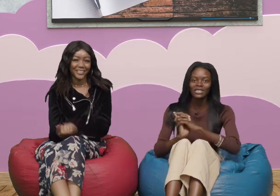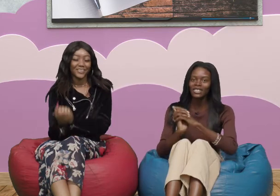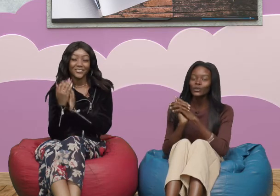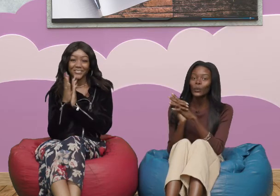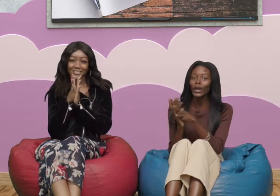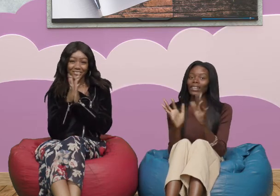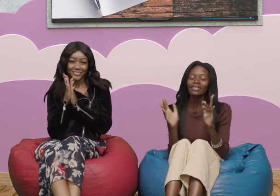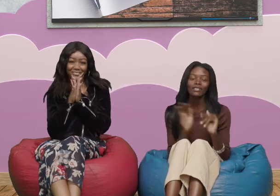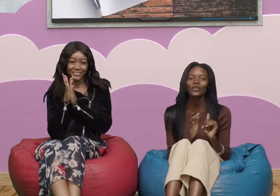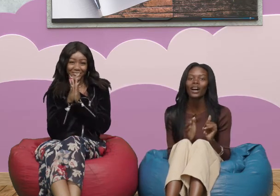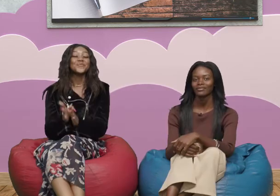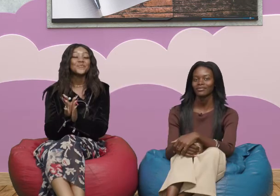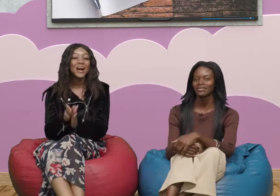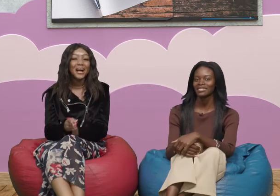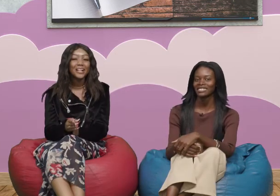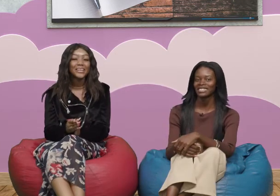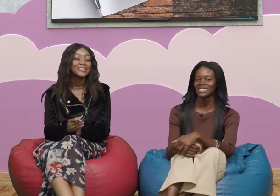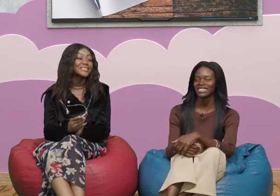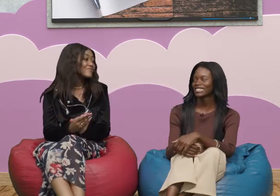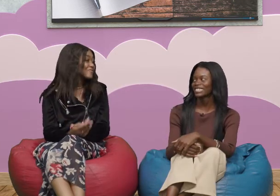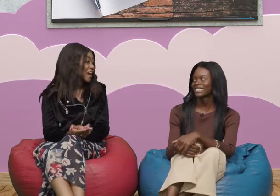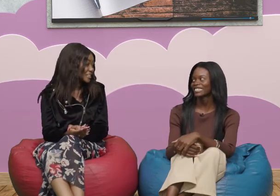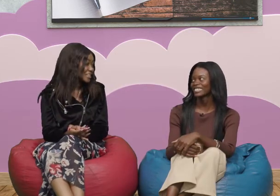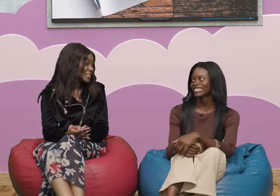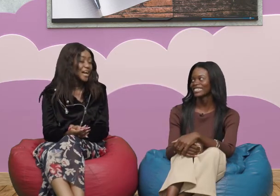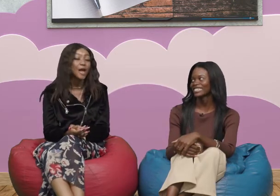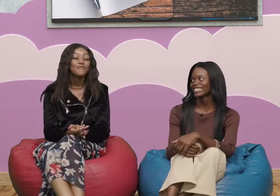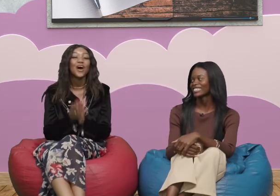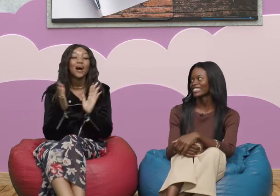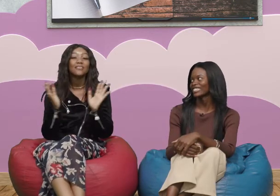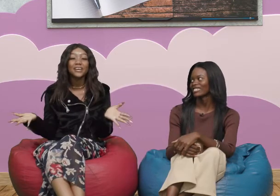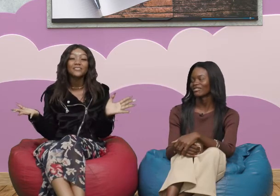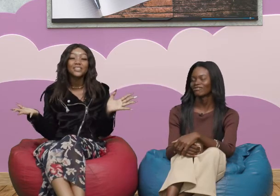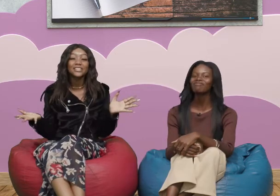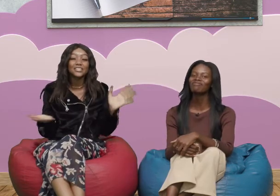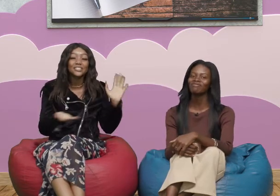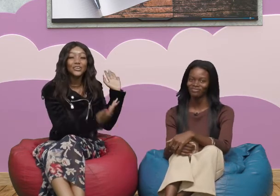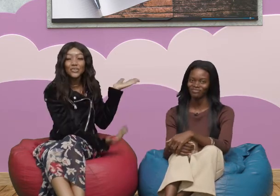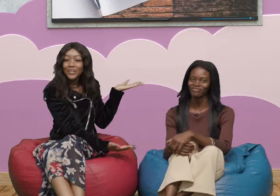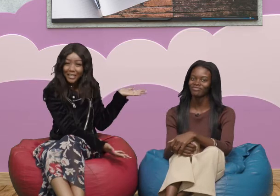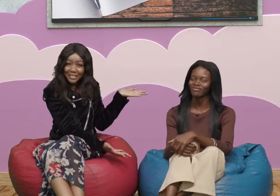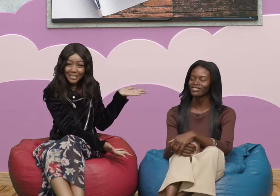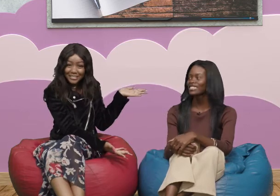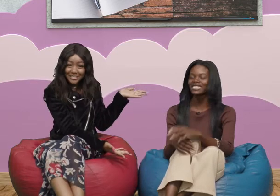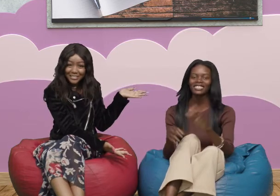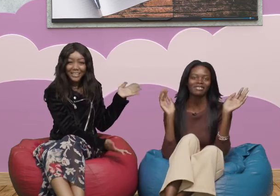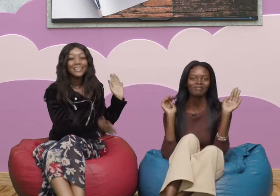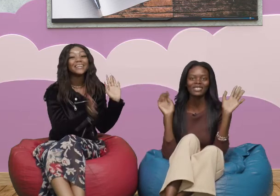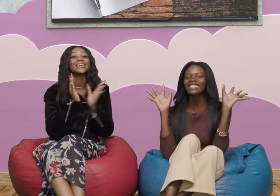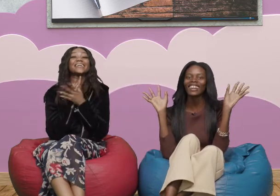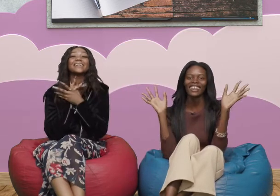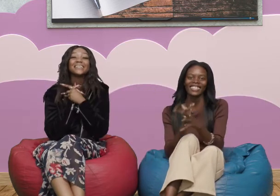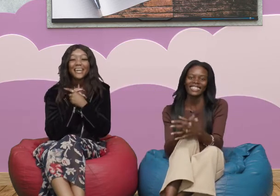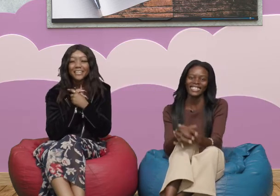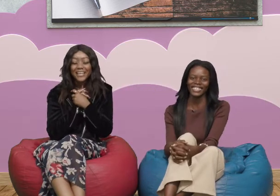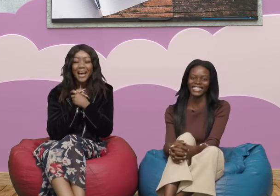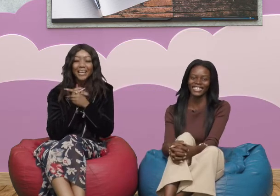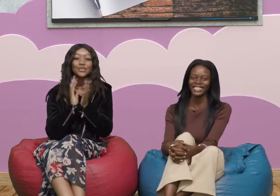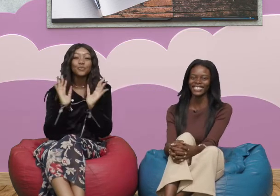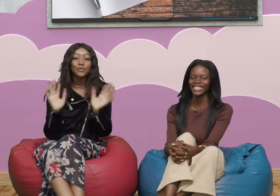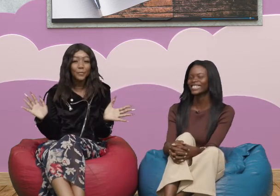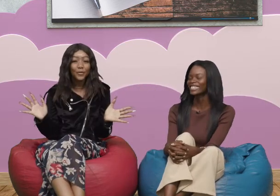is waiting for us. Oh, it's finally time for our favorite teacher, who is Teacher Muta. Yes, guys.